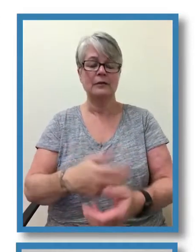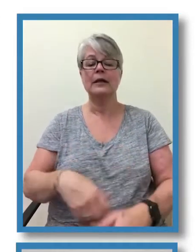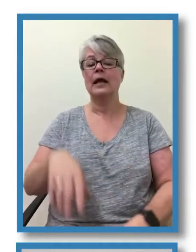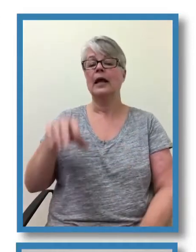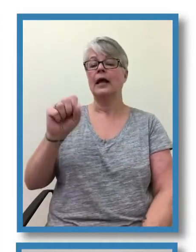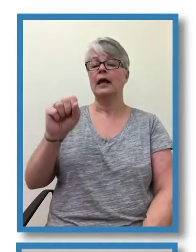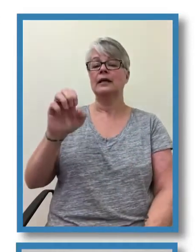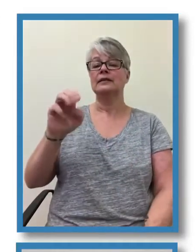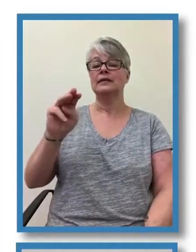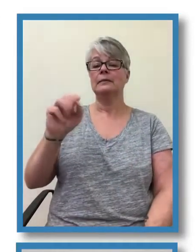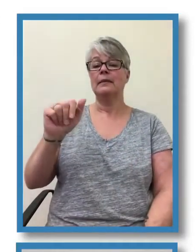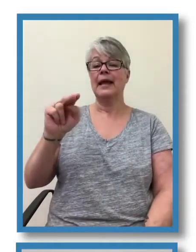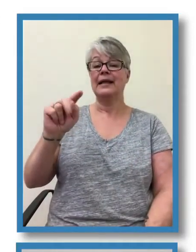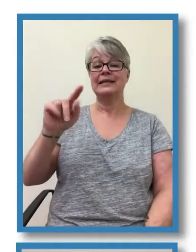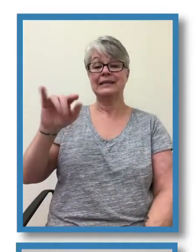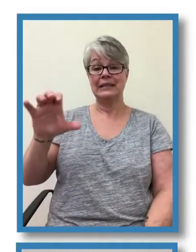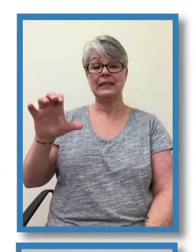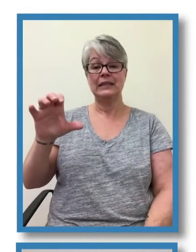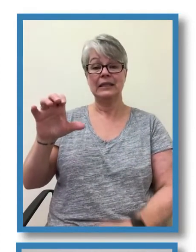can't find.